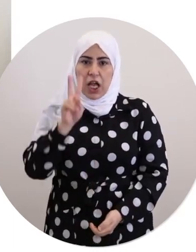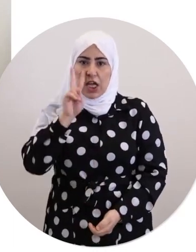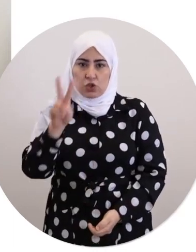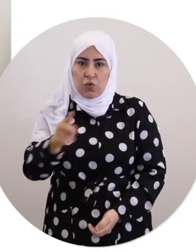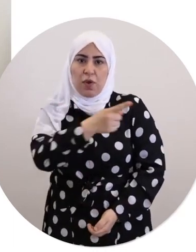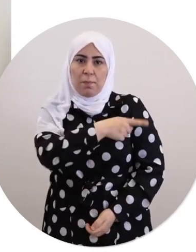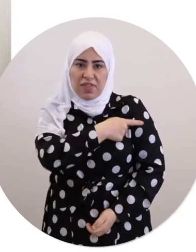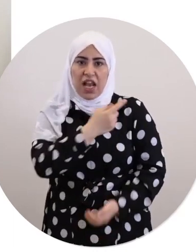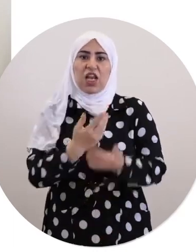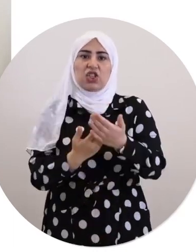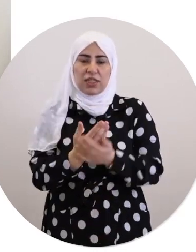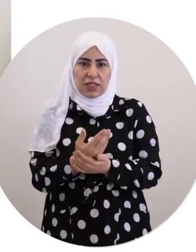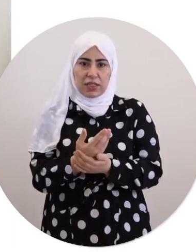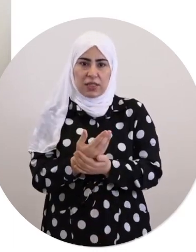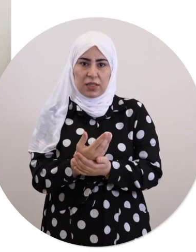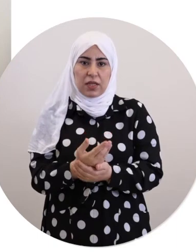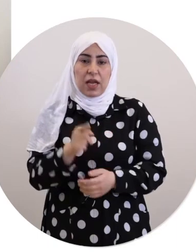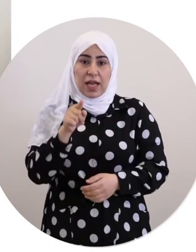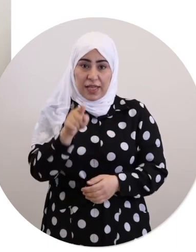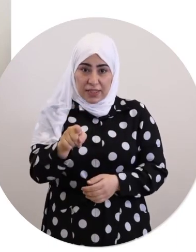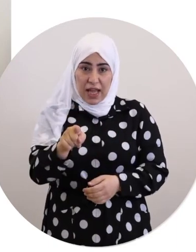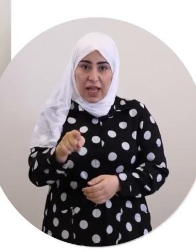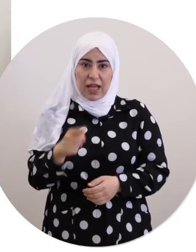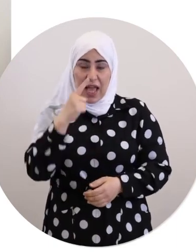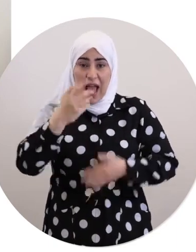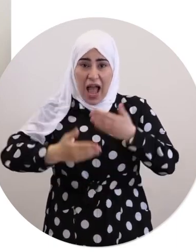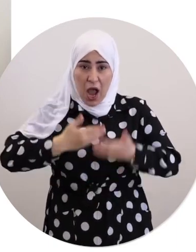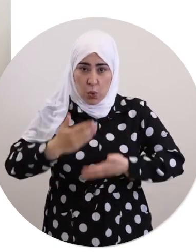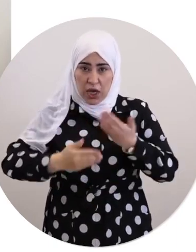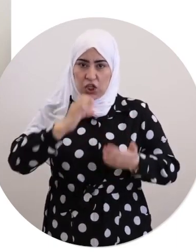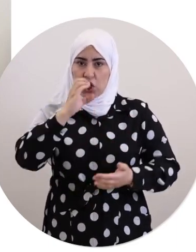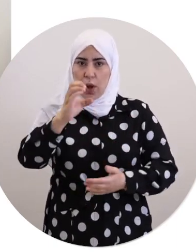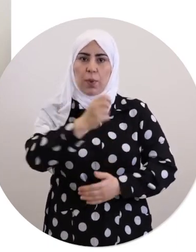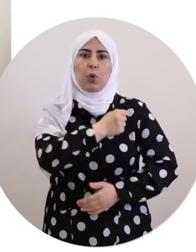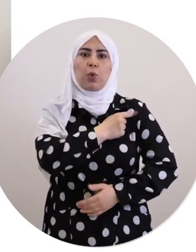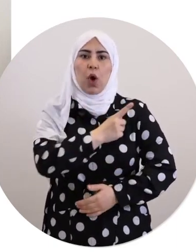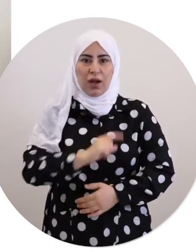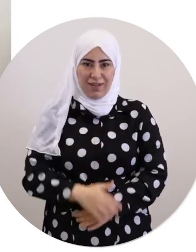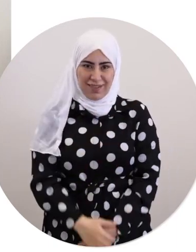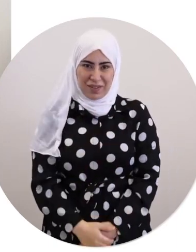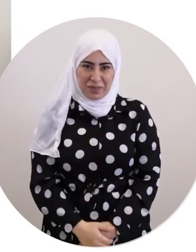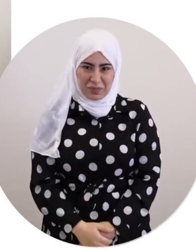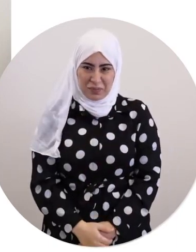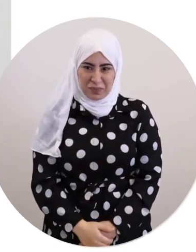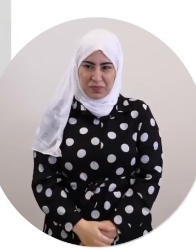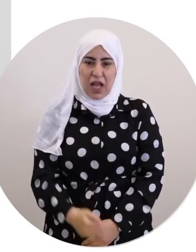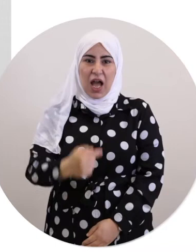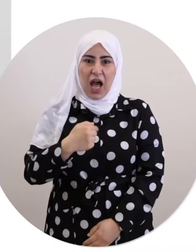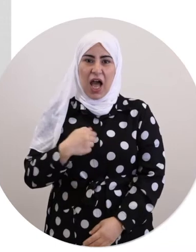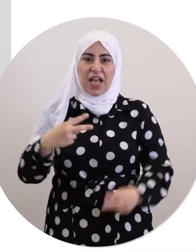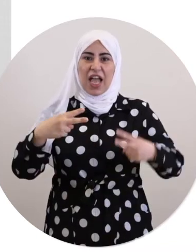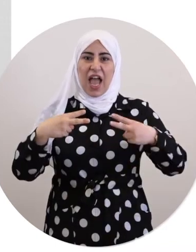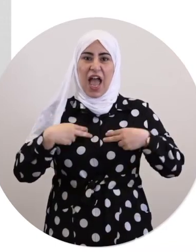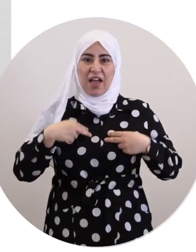read each example with me and then pause the video, try to answer it, and then check your answers with me. I